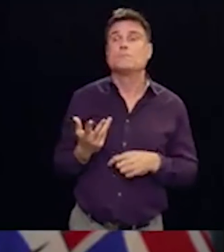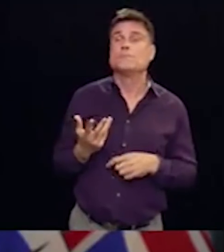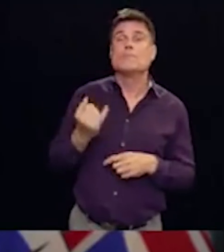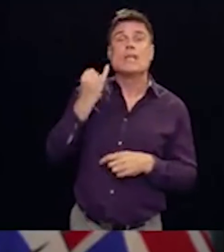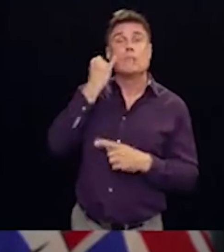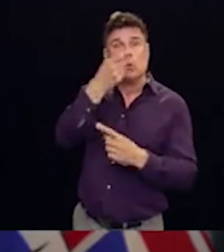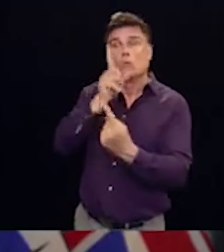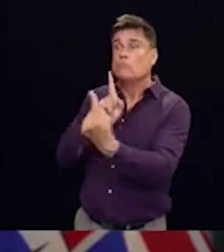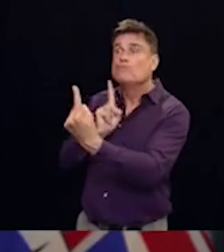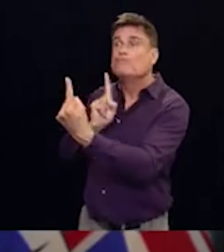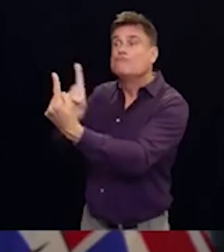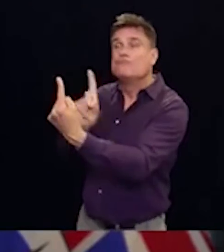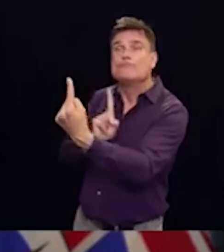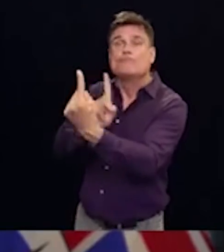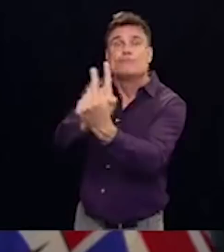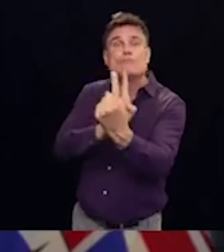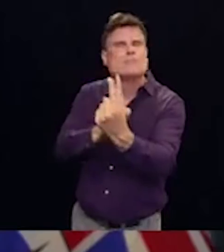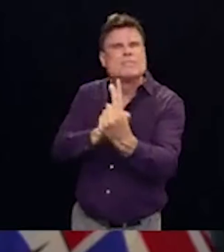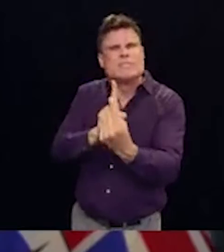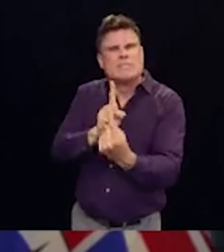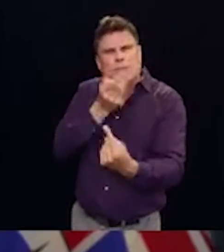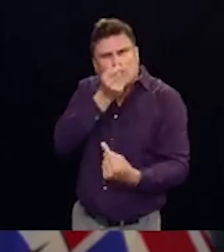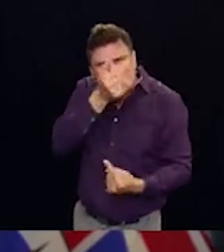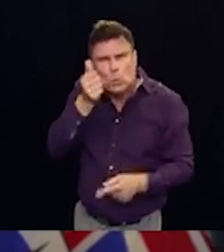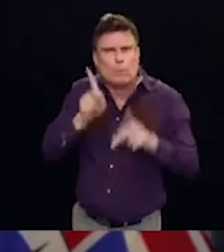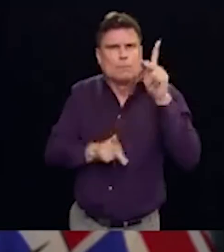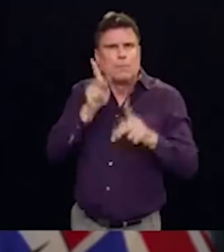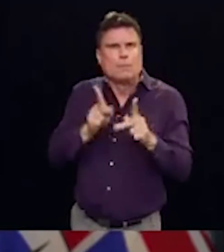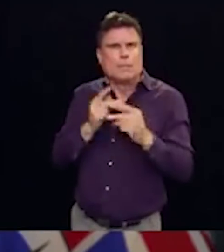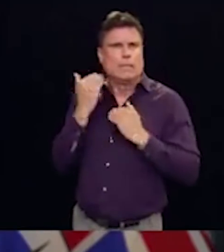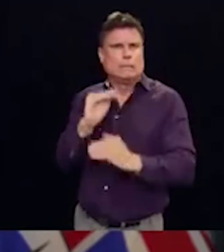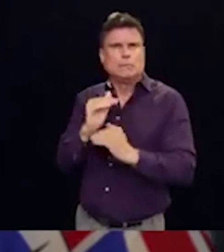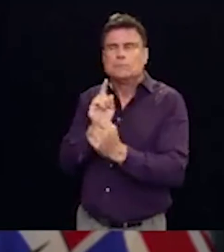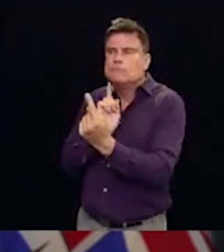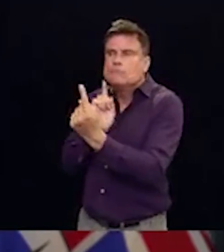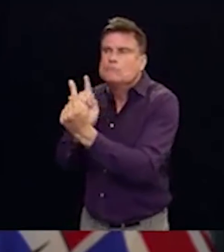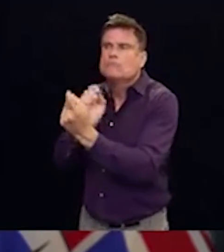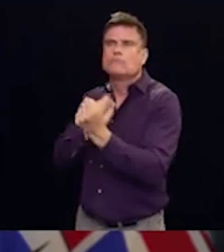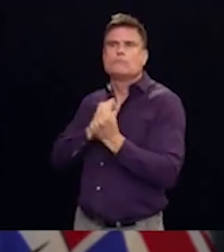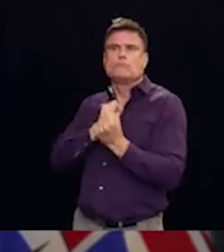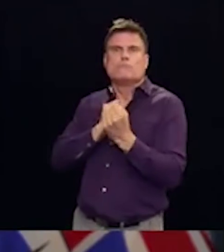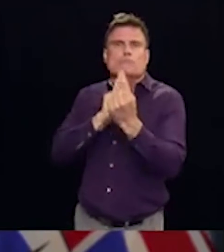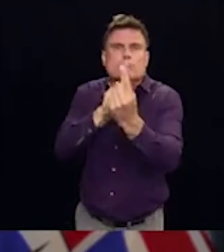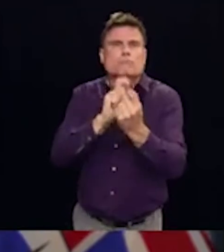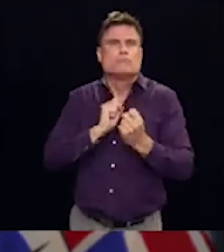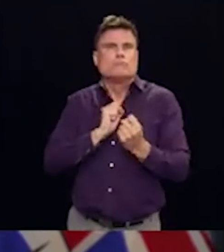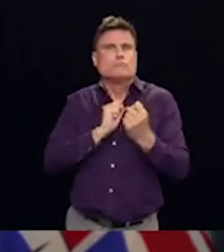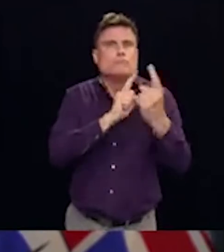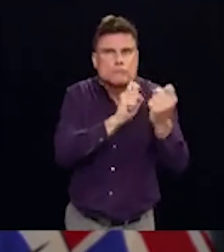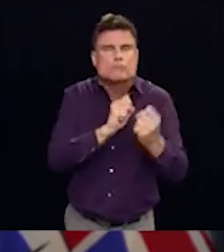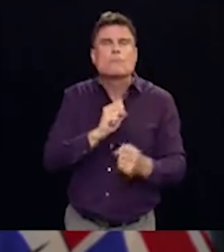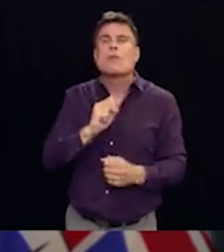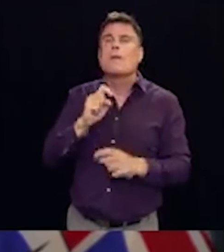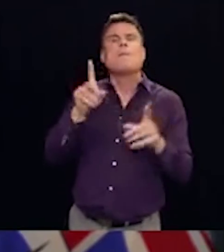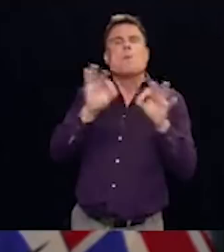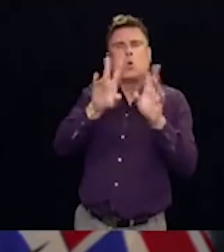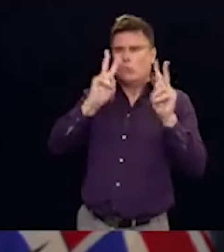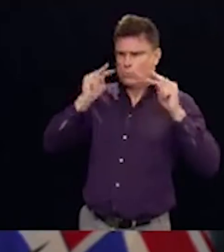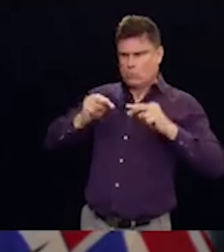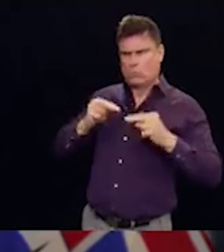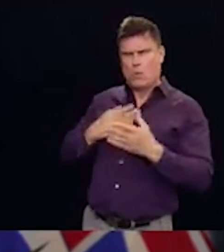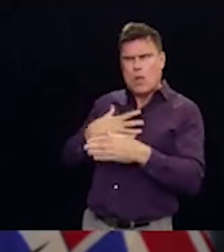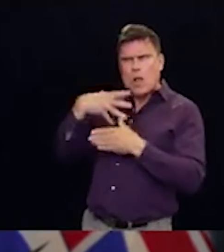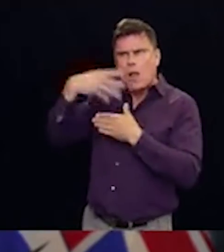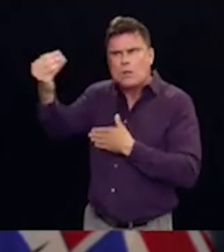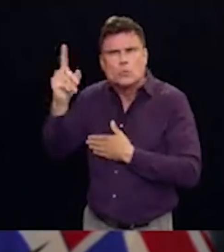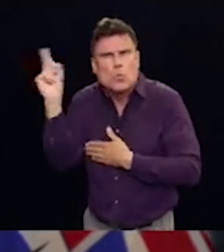our bubbles, small, and by paying attention to where we go and who we are seeing. It is a team effort that